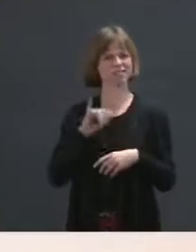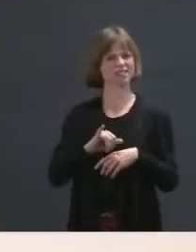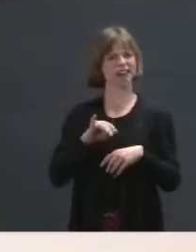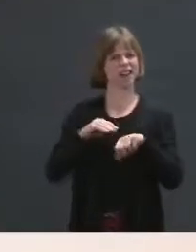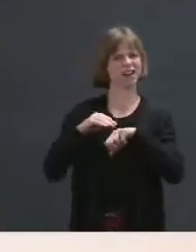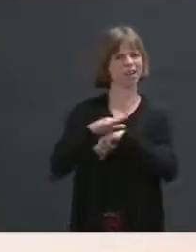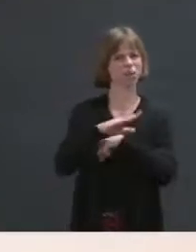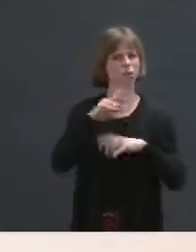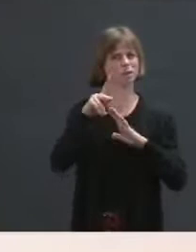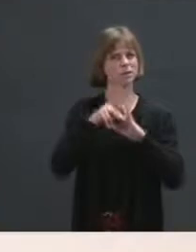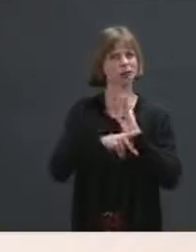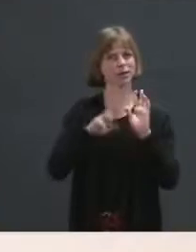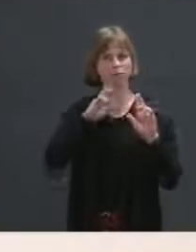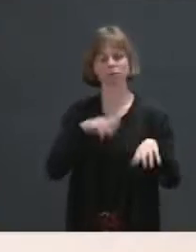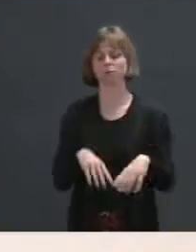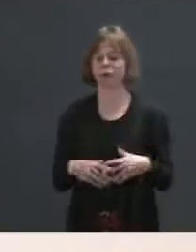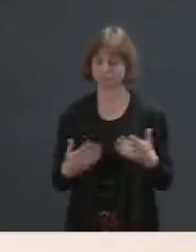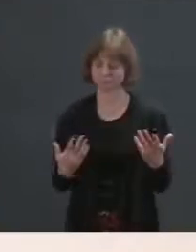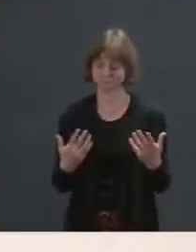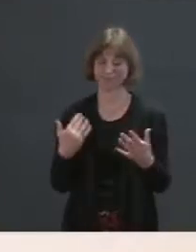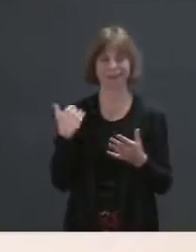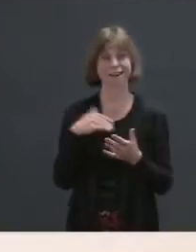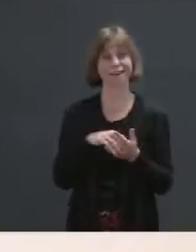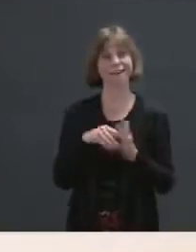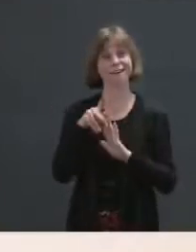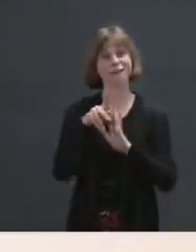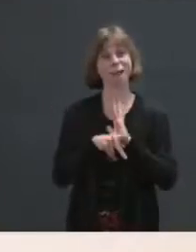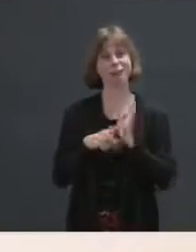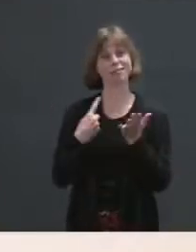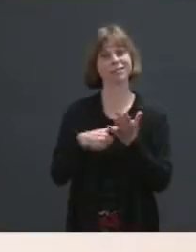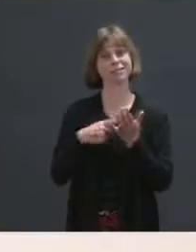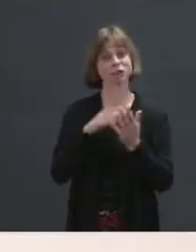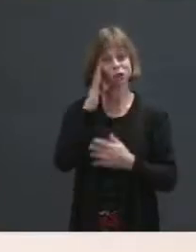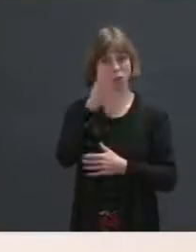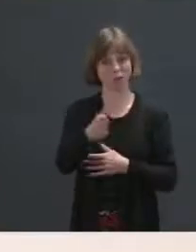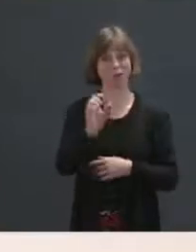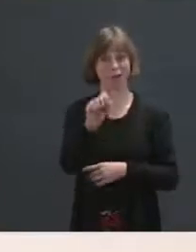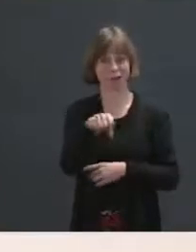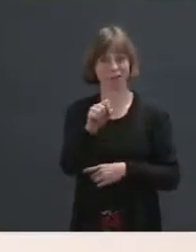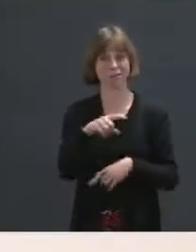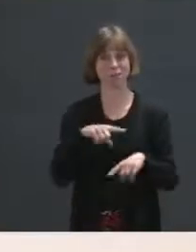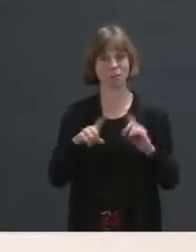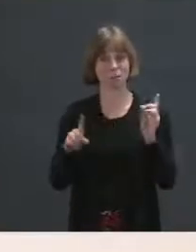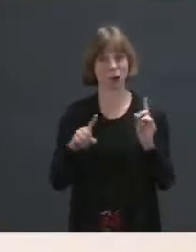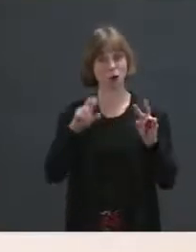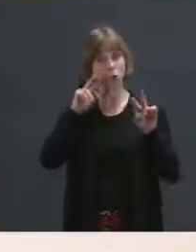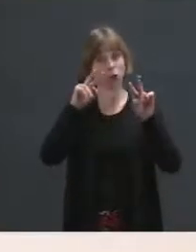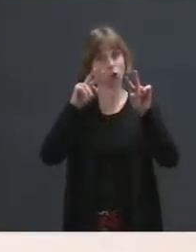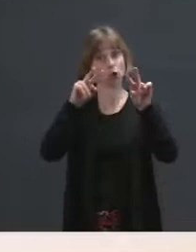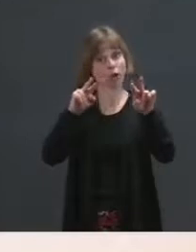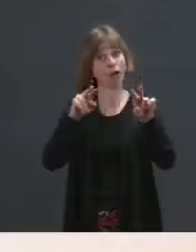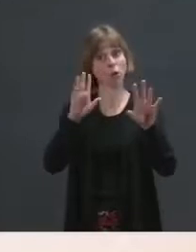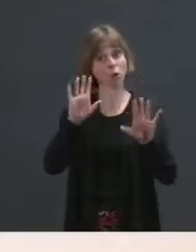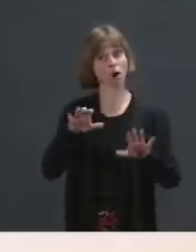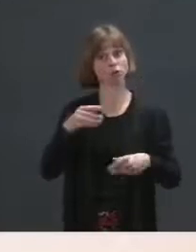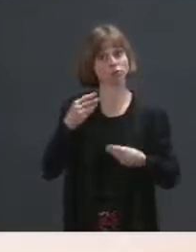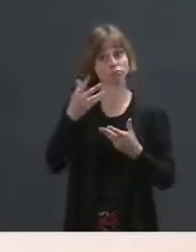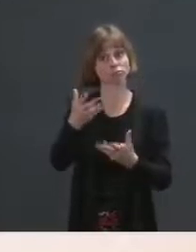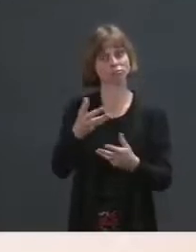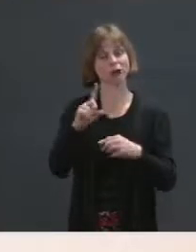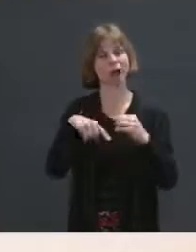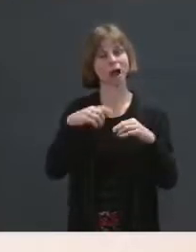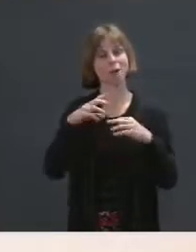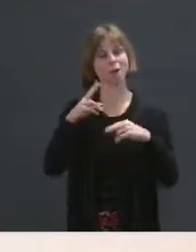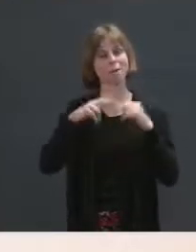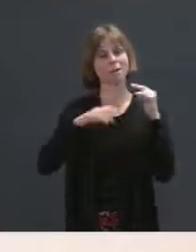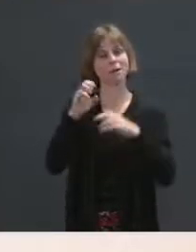a policy discussion, and I'm sure as we look ahead to delivering on the president's Build Back Better agenda, as you know, he's been a